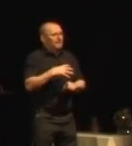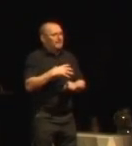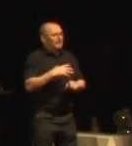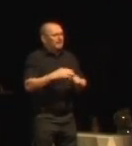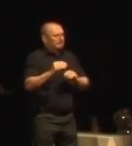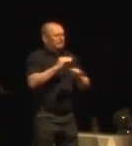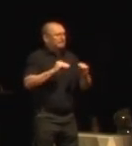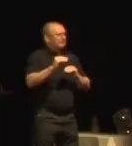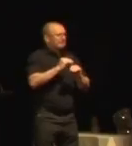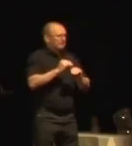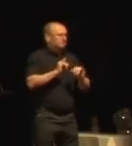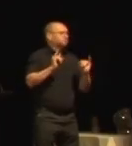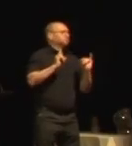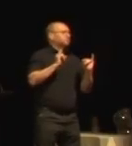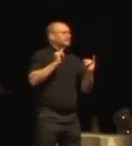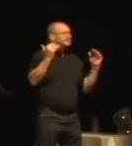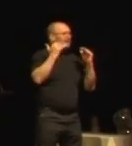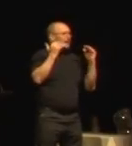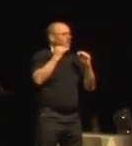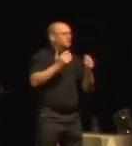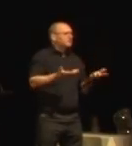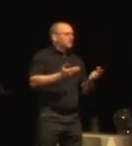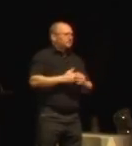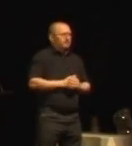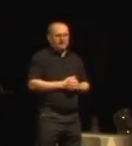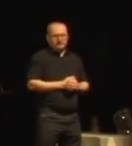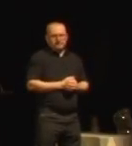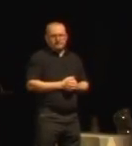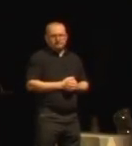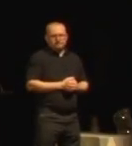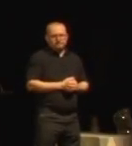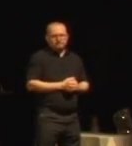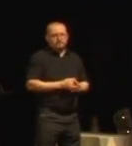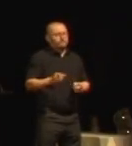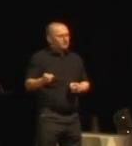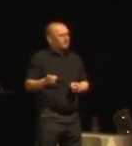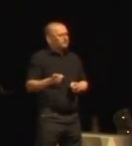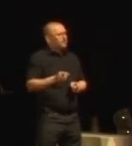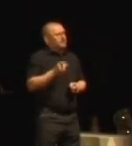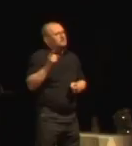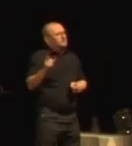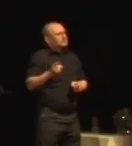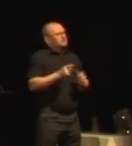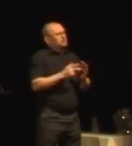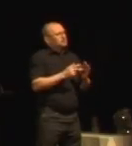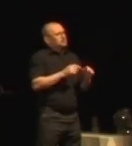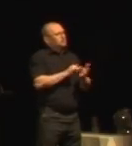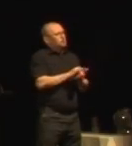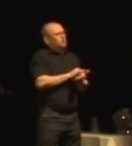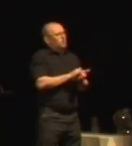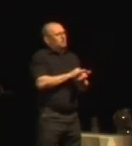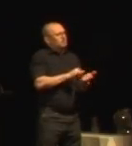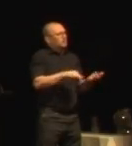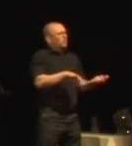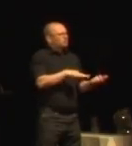Zubin Mehta, conductor of the LA Symphony from 1964 to 78, and of the New York Philharmonic from 1978